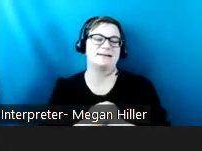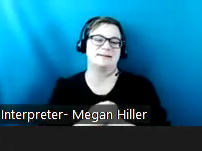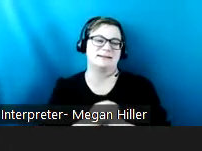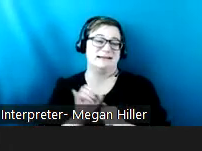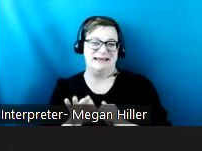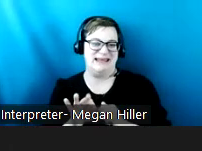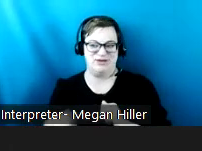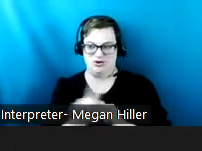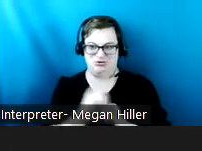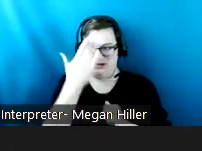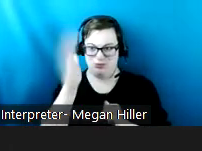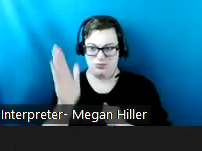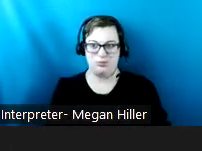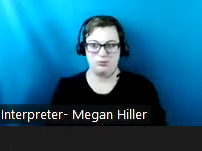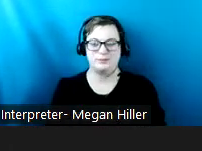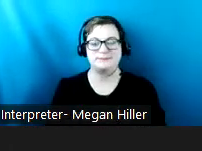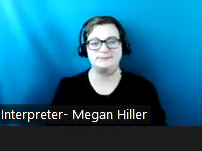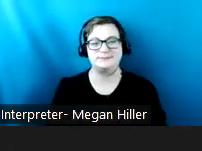was not awareness of that.